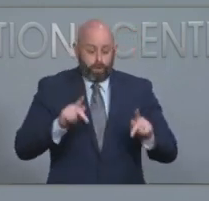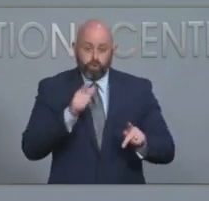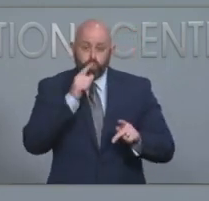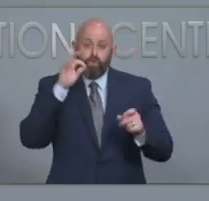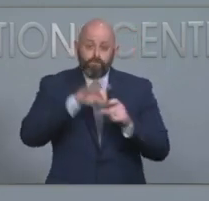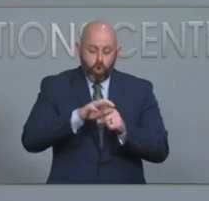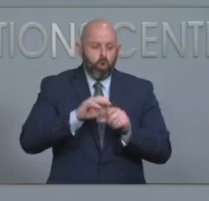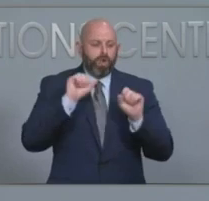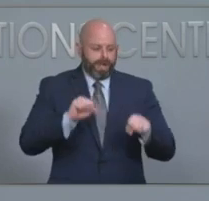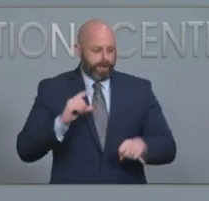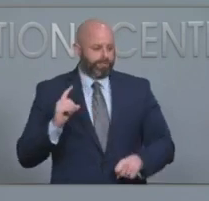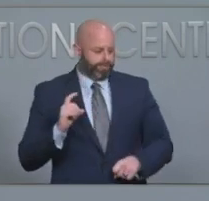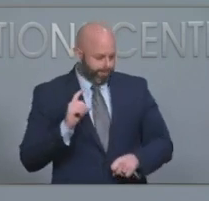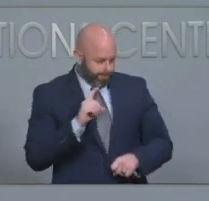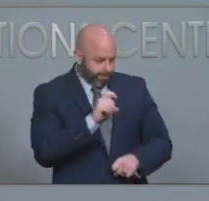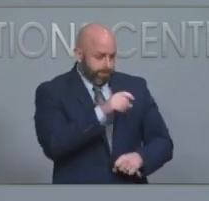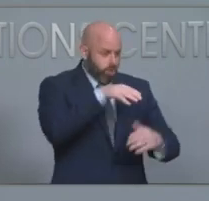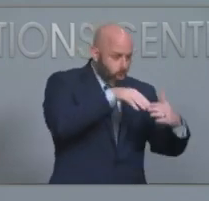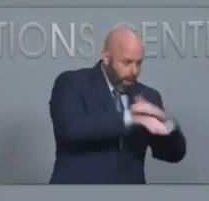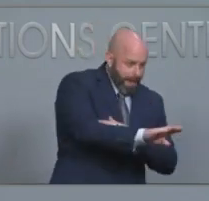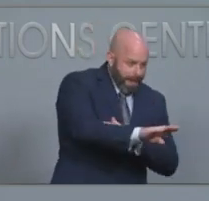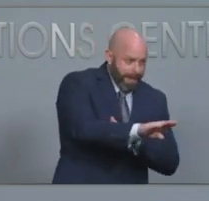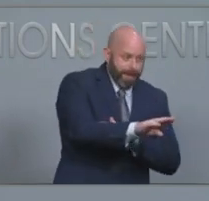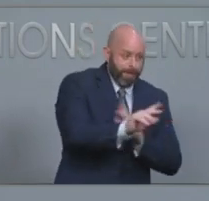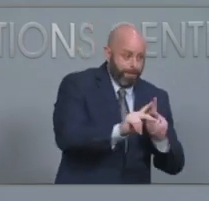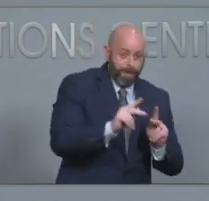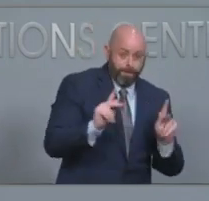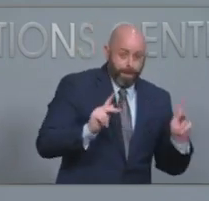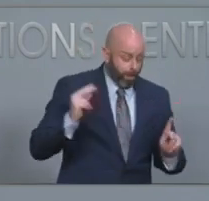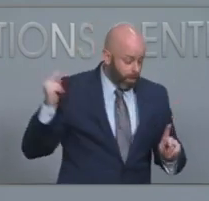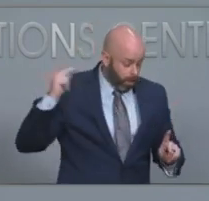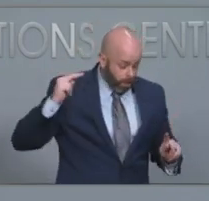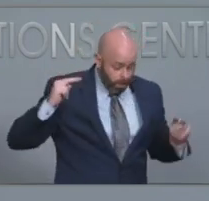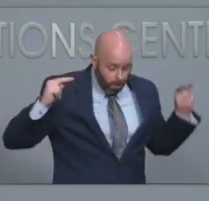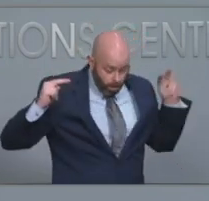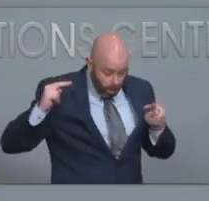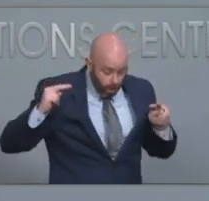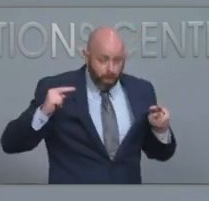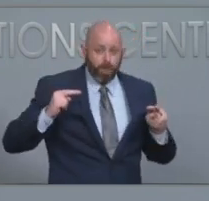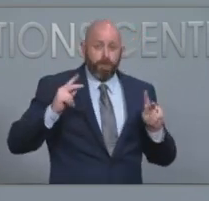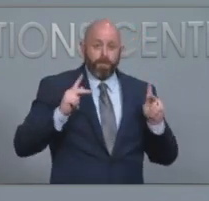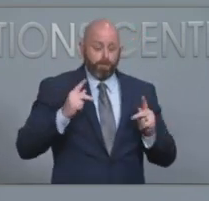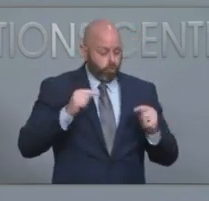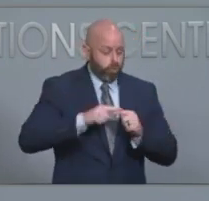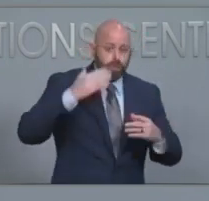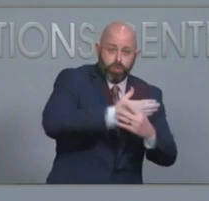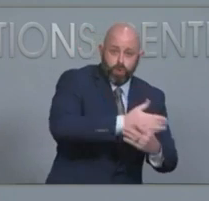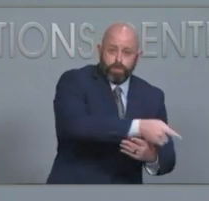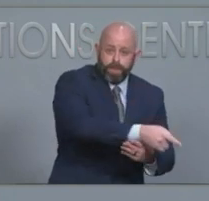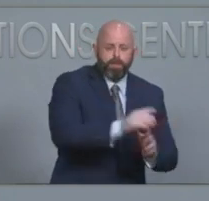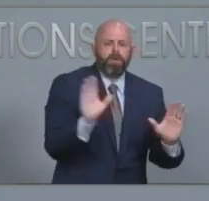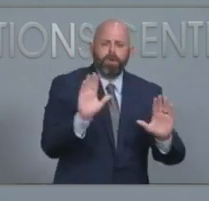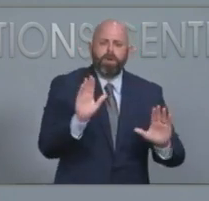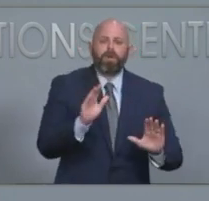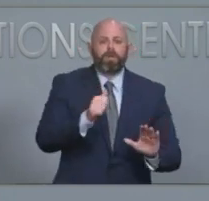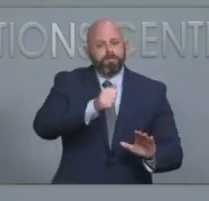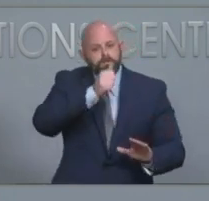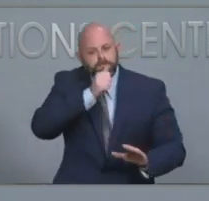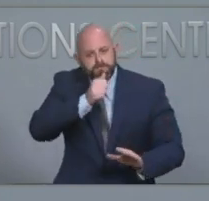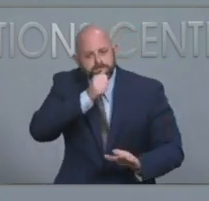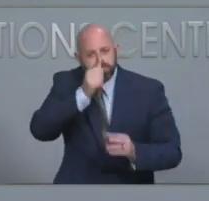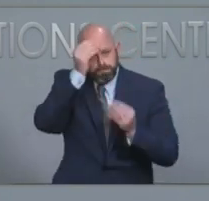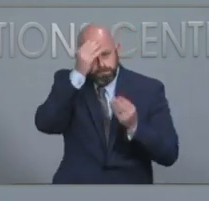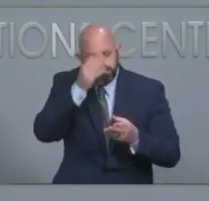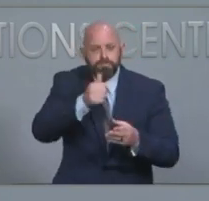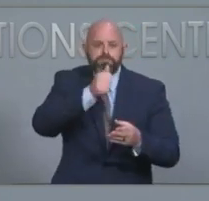freely cast their ballot without interruption or interference, and that it is a secret ballot process in